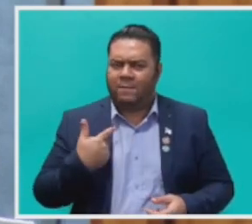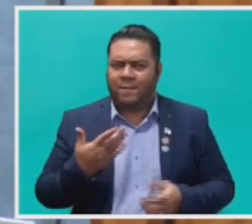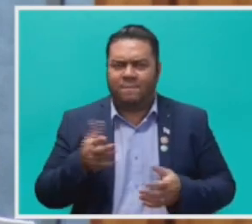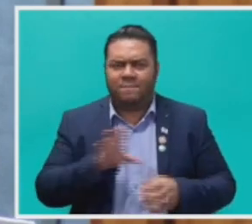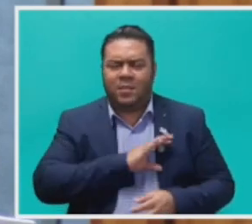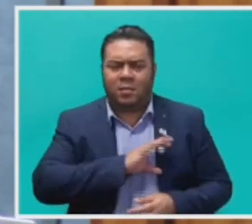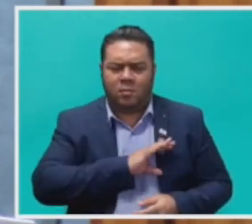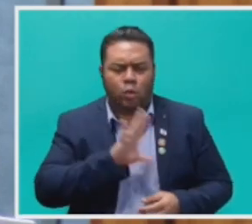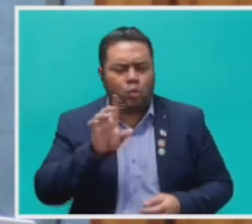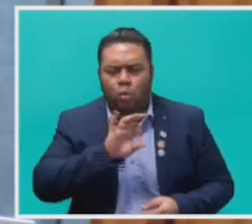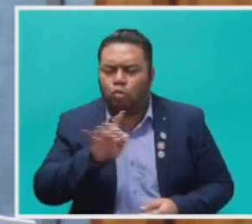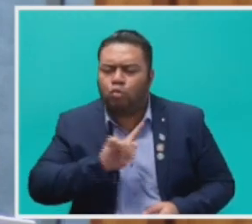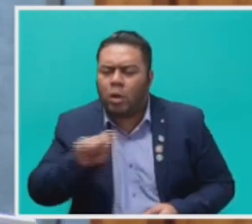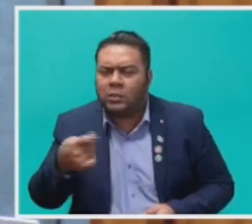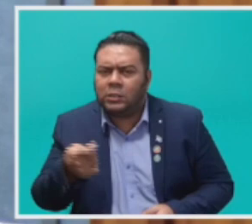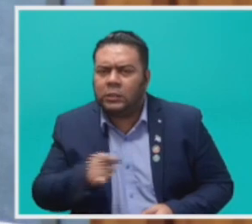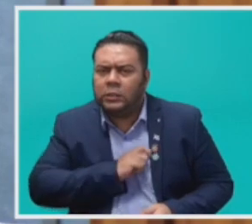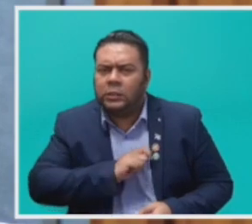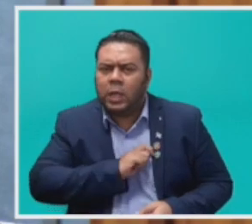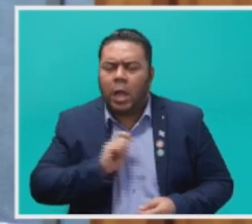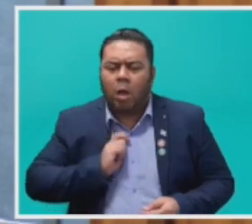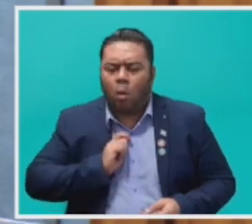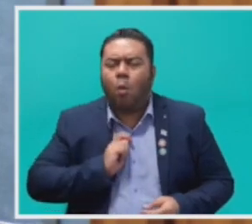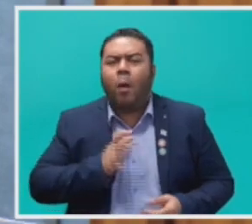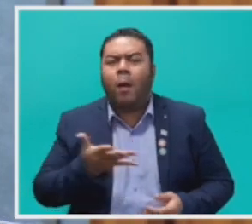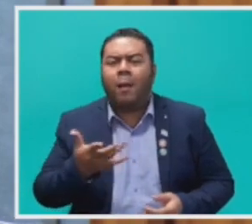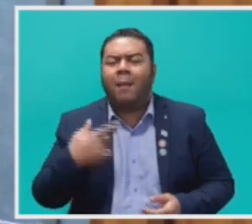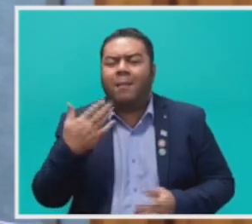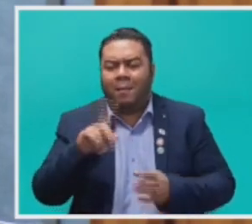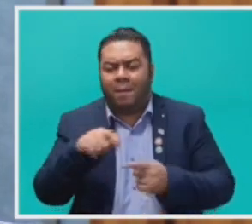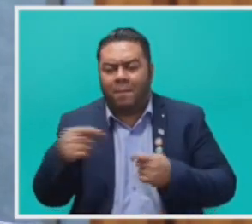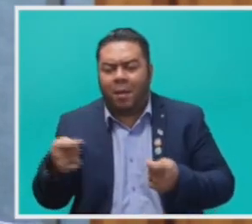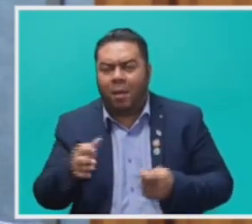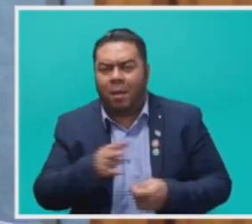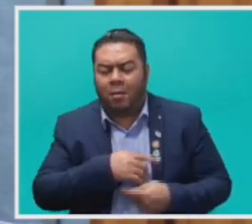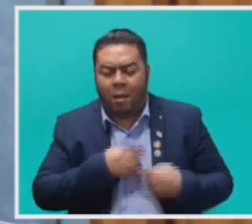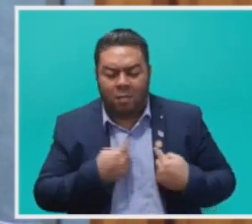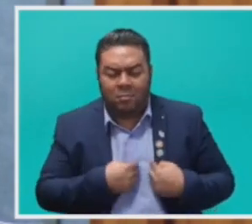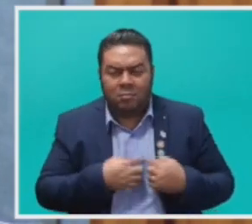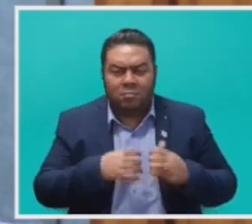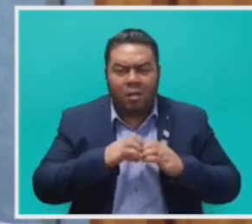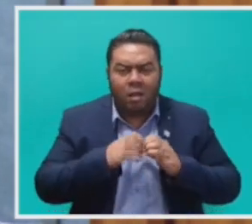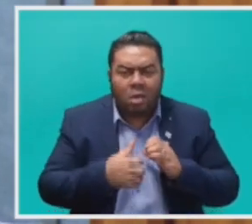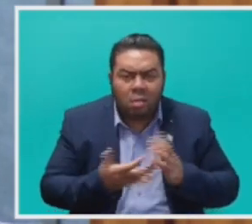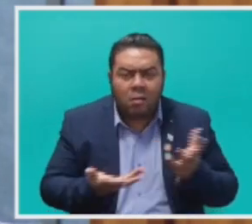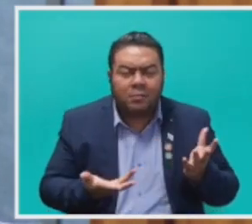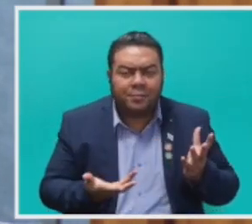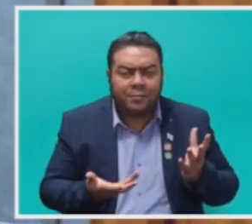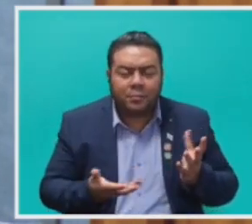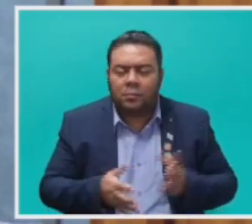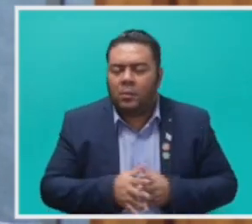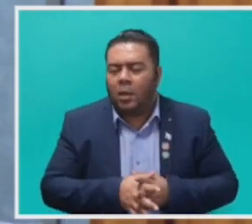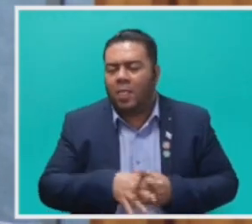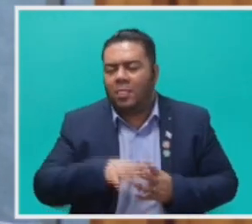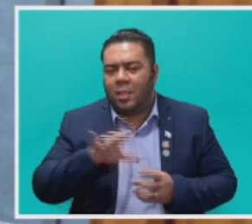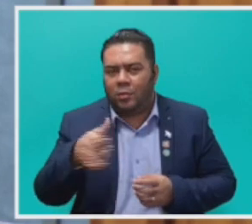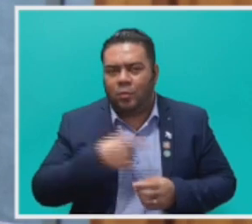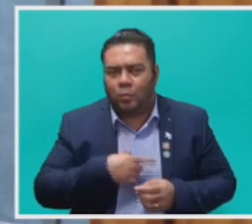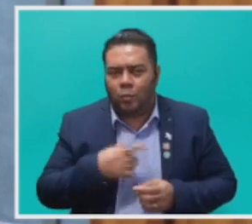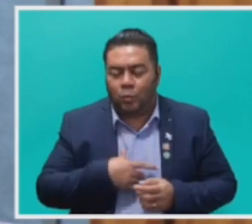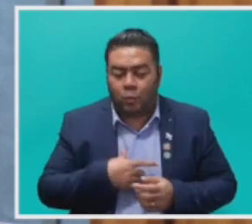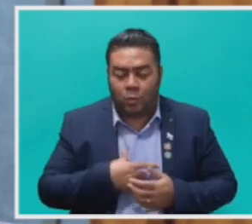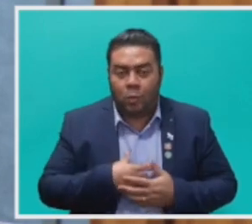not trust our neighbors and carry wounded hearts, Mr. Speaker? Our nation has been plagued by political upheaval